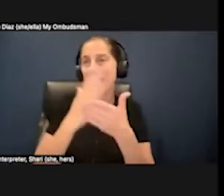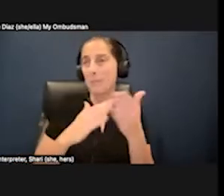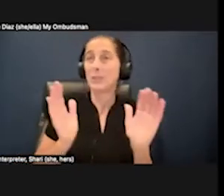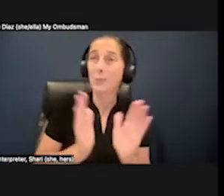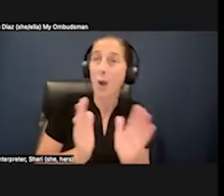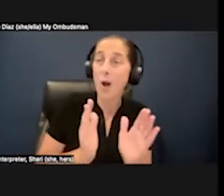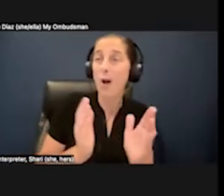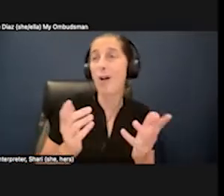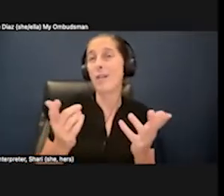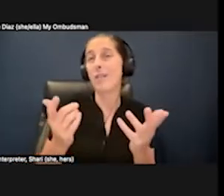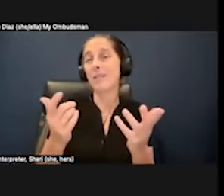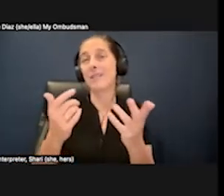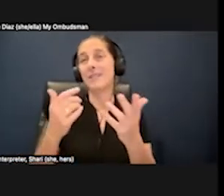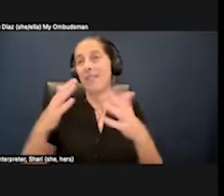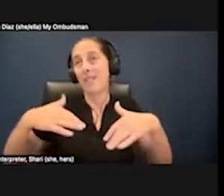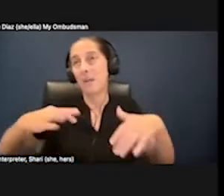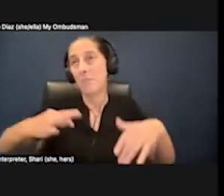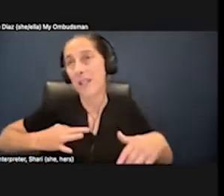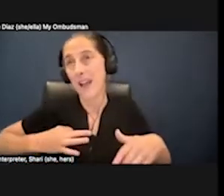always room to improve.